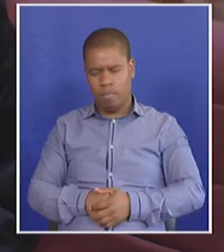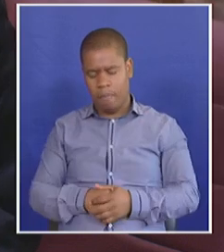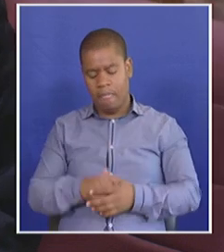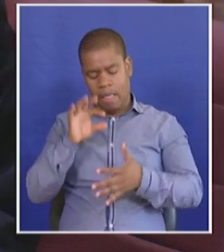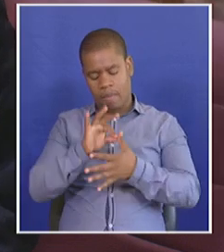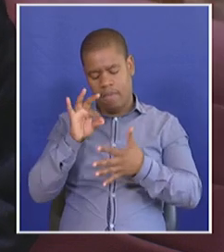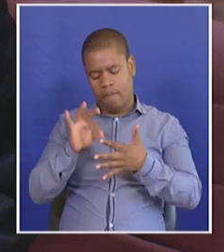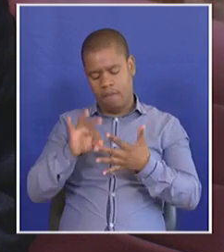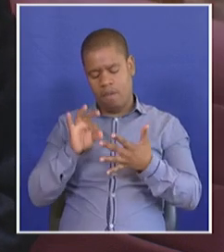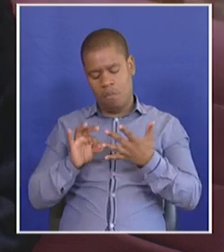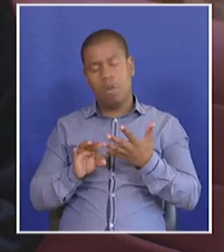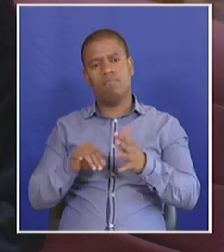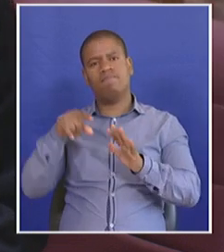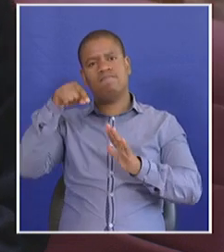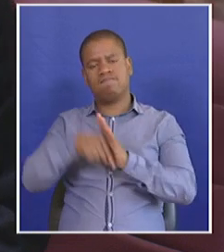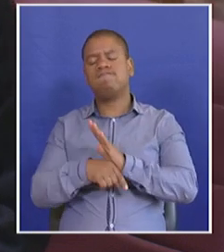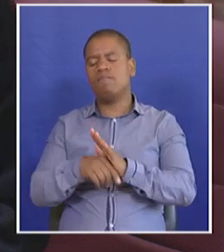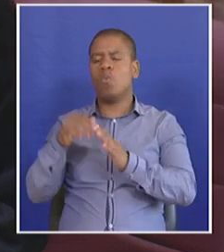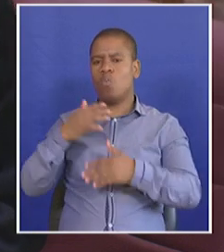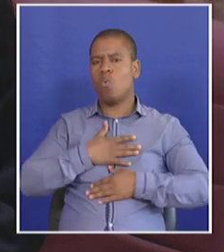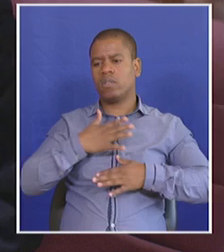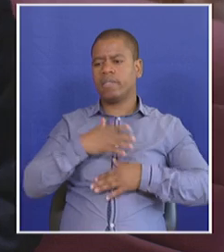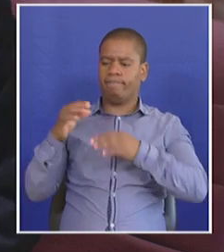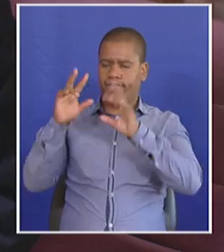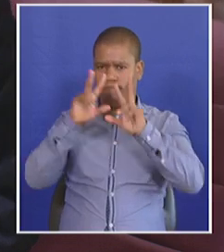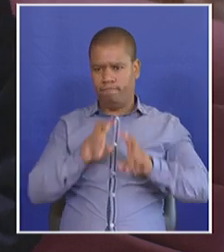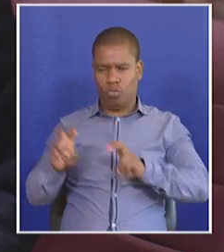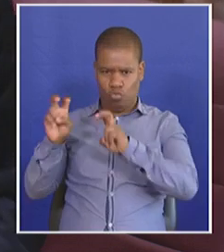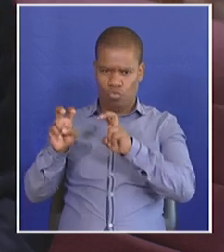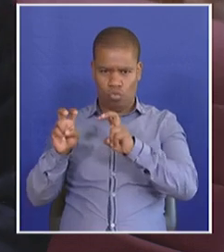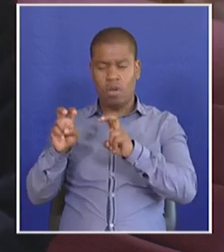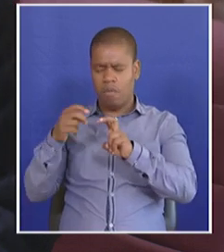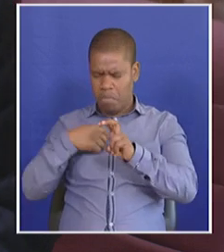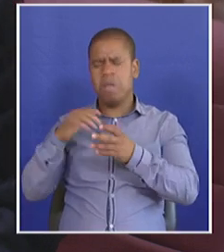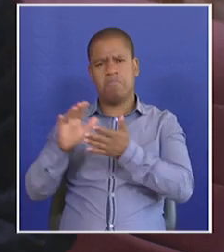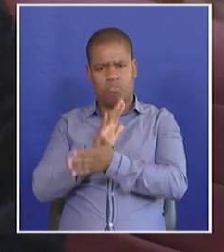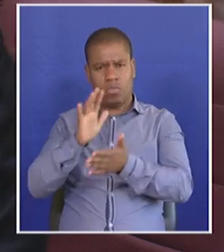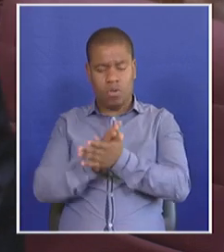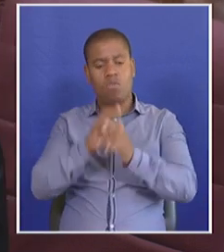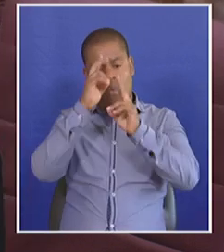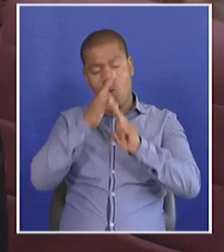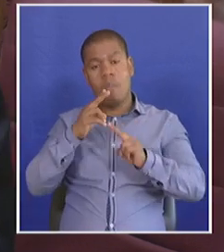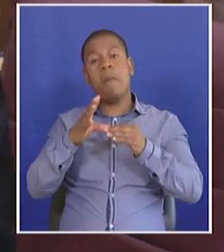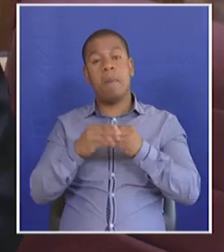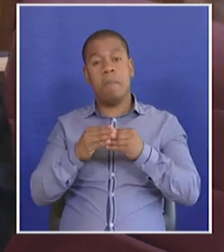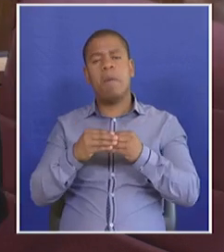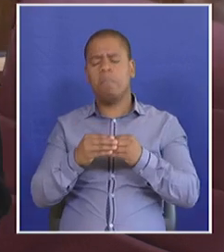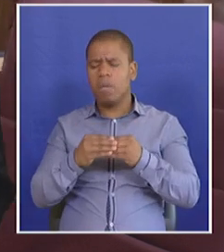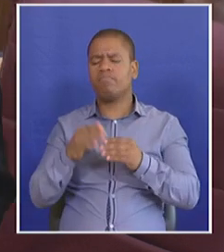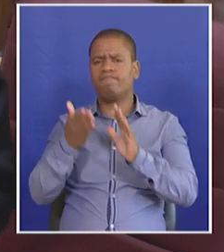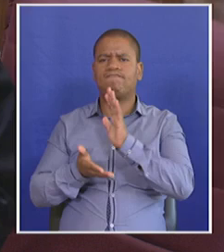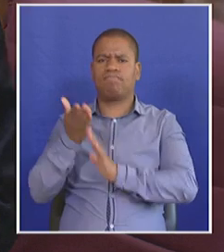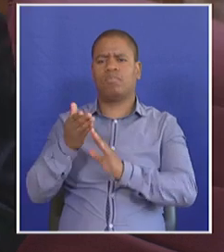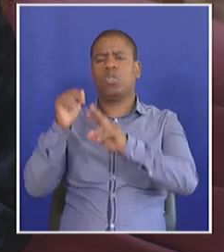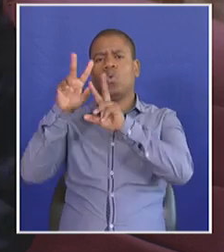specific detail relating to this water-related matter, I would appreciate if the Honourable Member could come with that as a question,